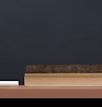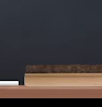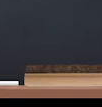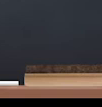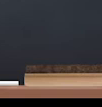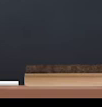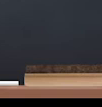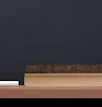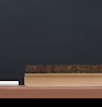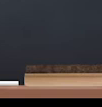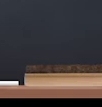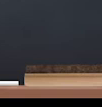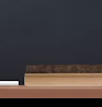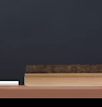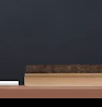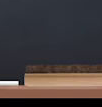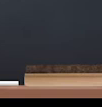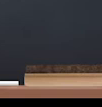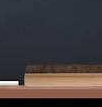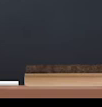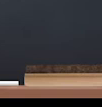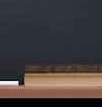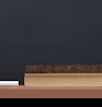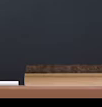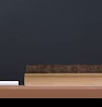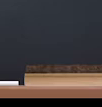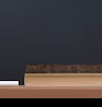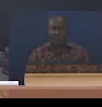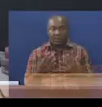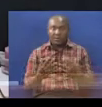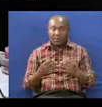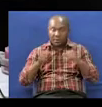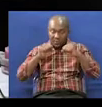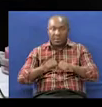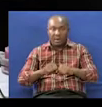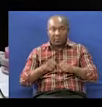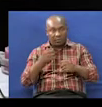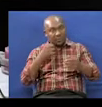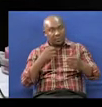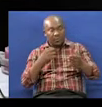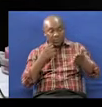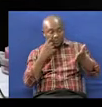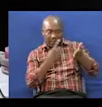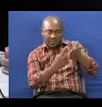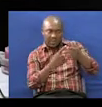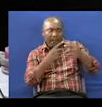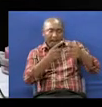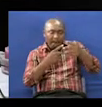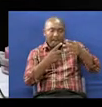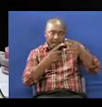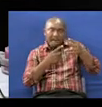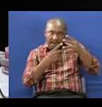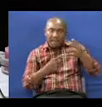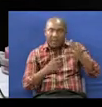Normally, we're going to see the function of that Bunsen burner by studying the function of each part. Let